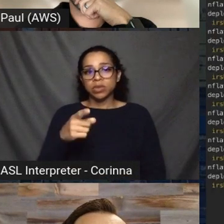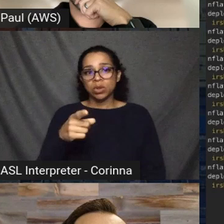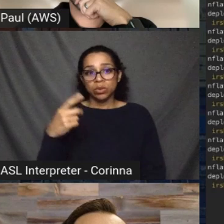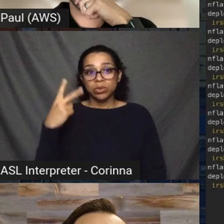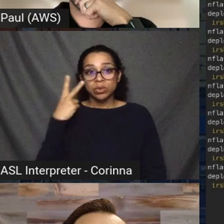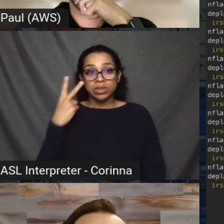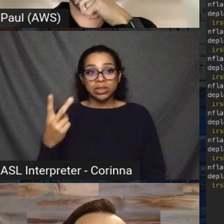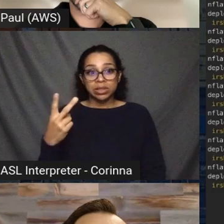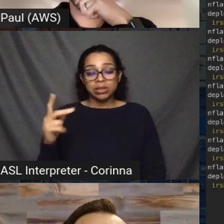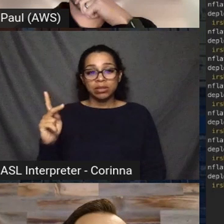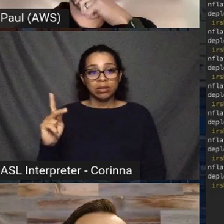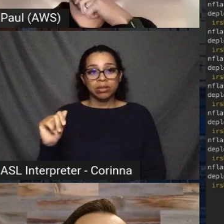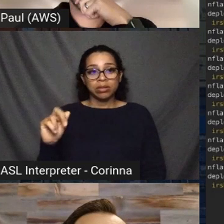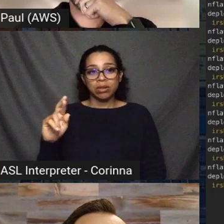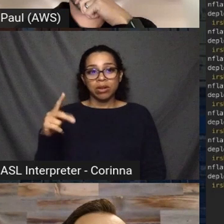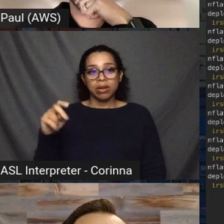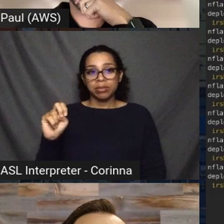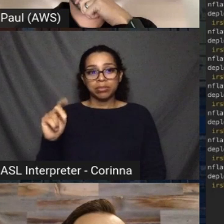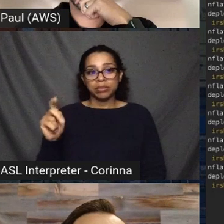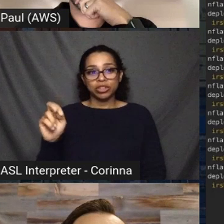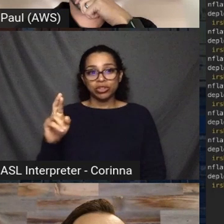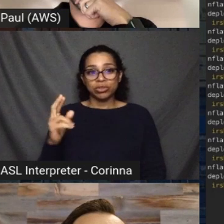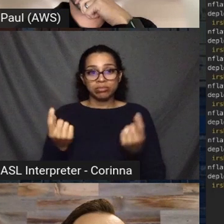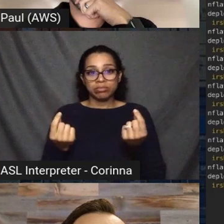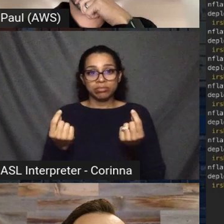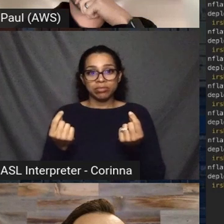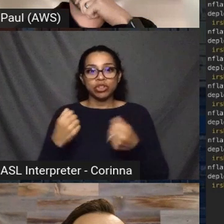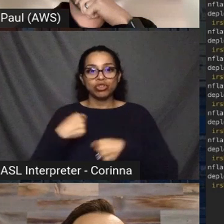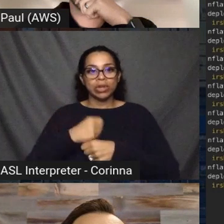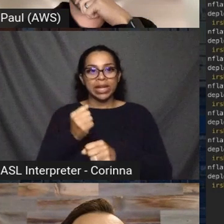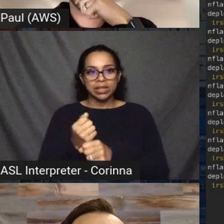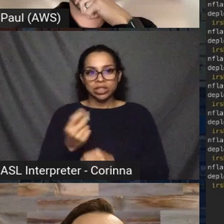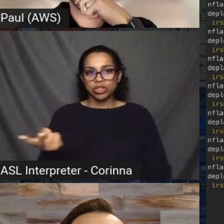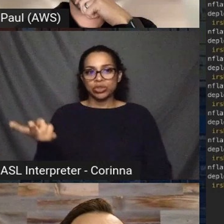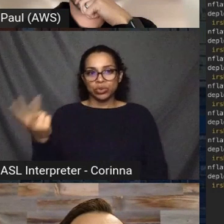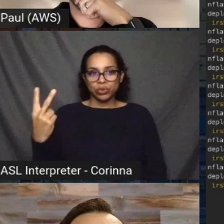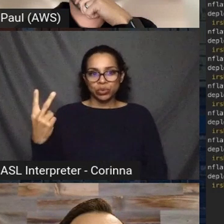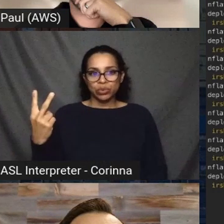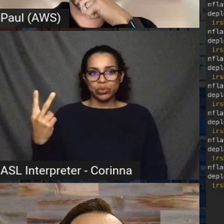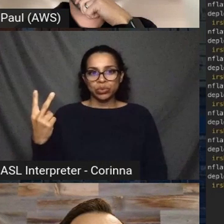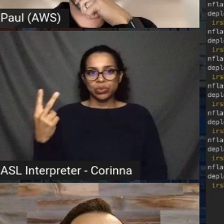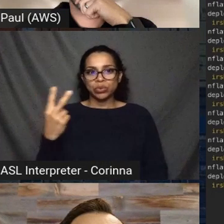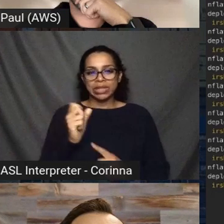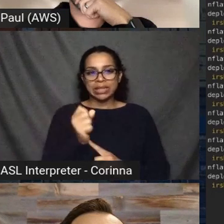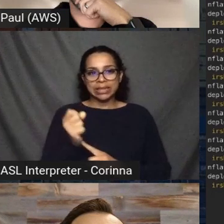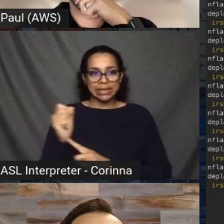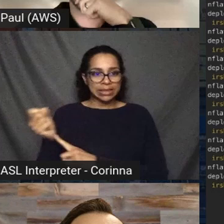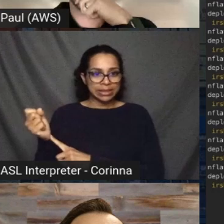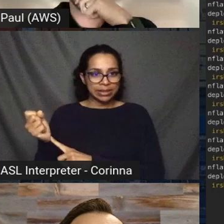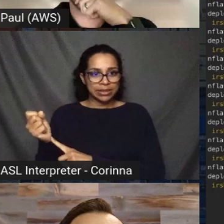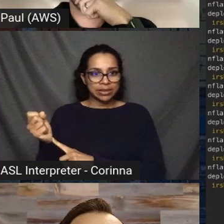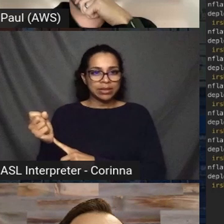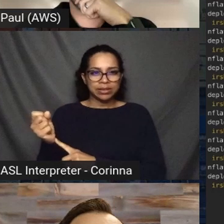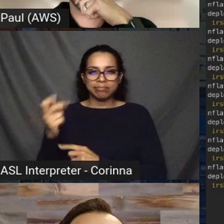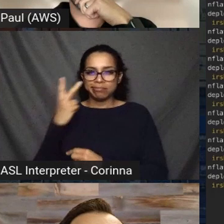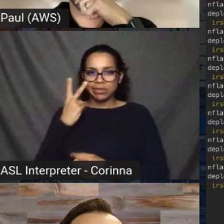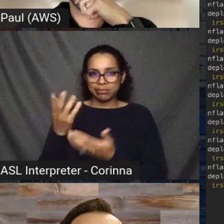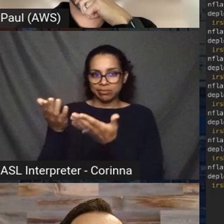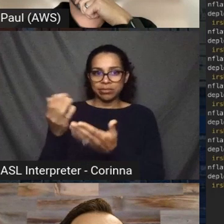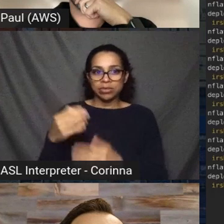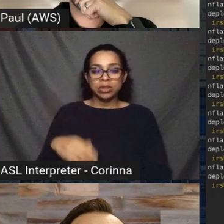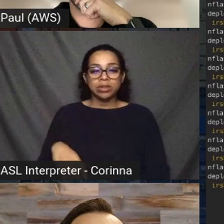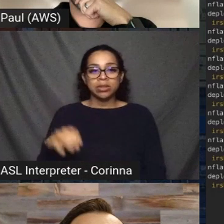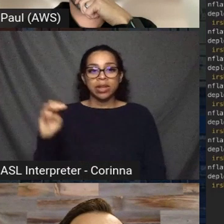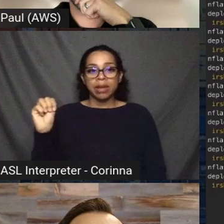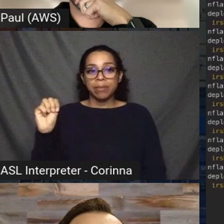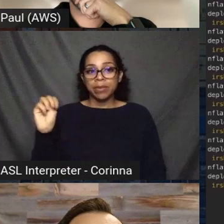it creates 2 compute instances, as you can see here. One is M5 2x